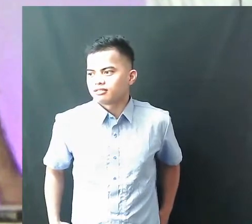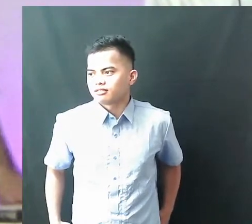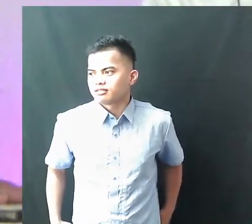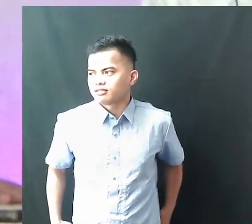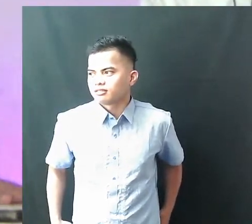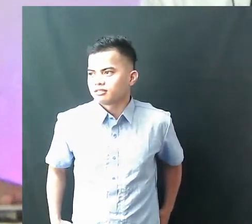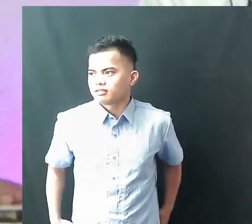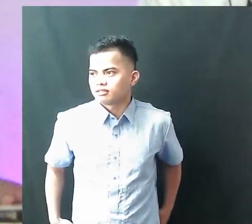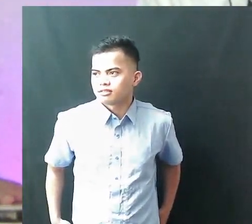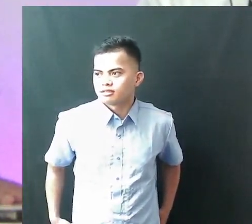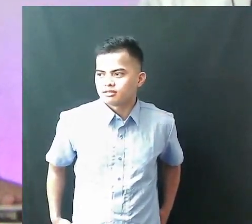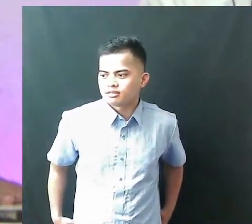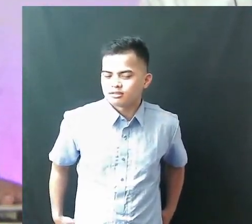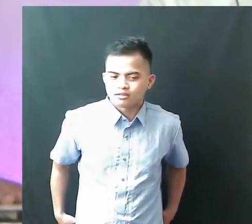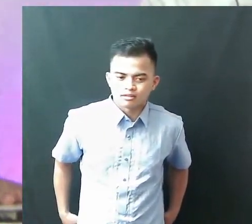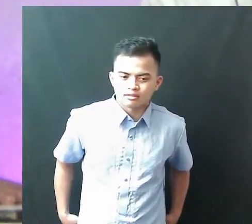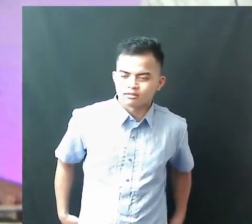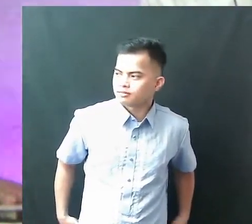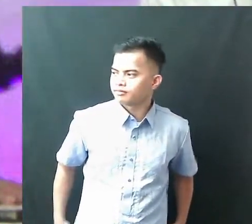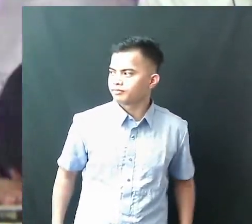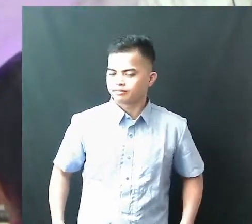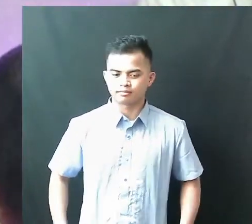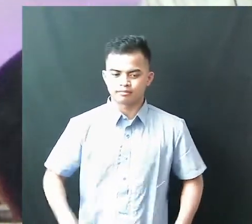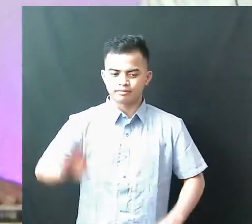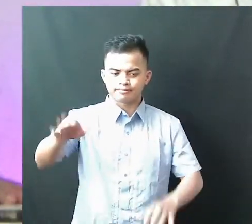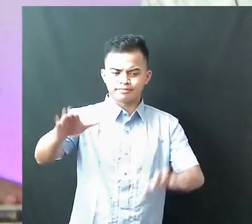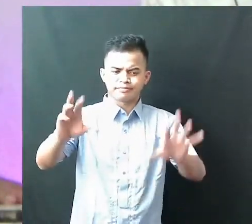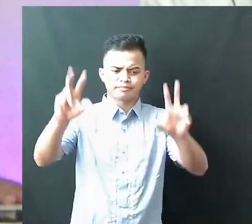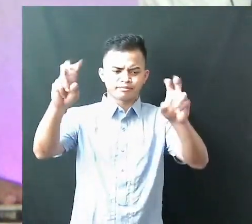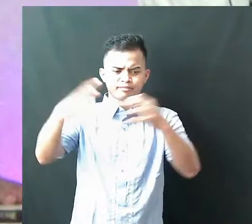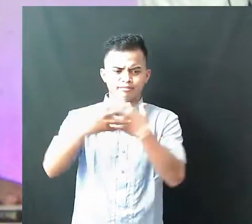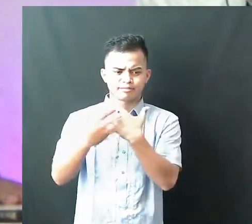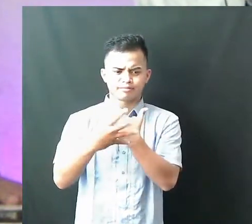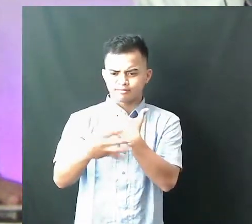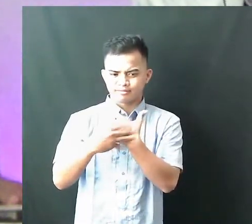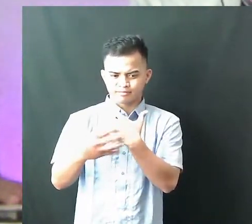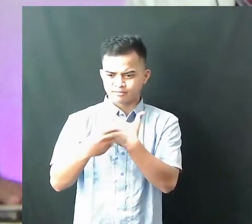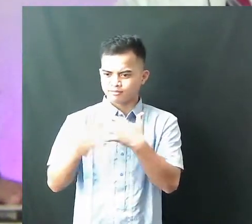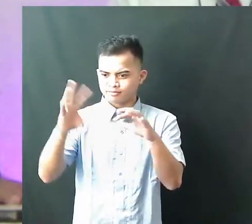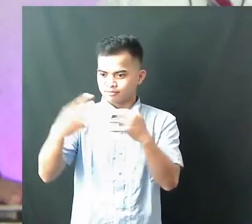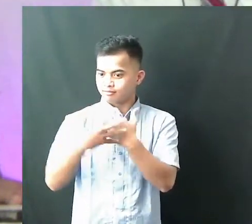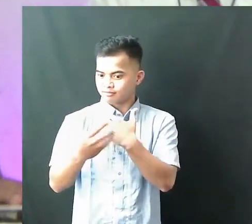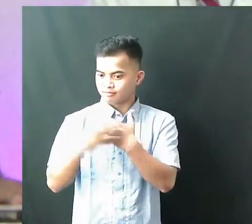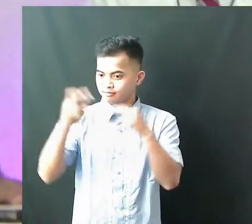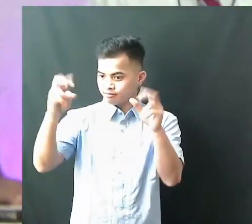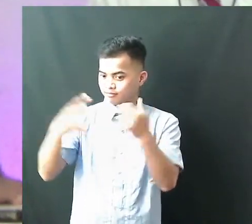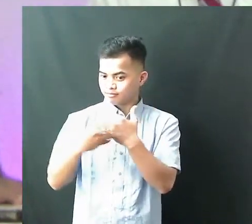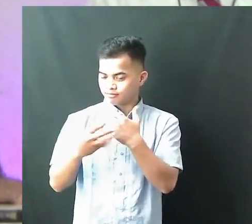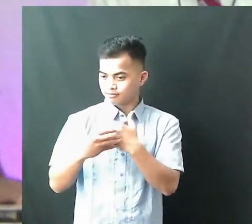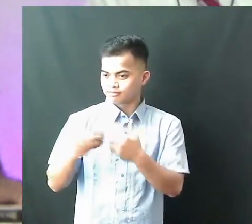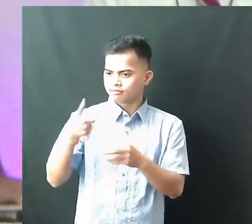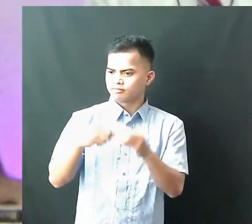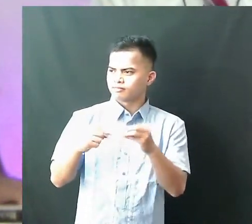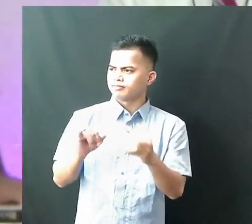inn, but they had no way of knowing just who they had turned away, the Lamb of God who would take away